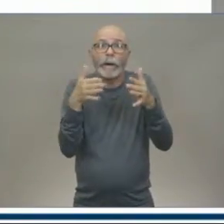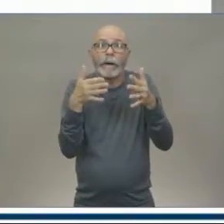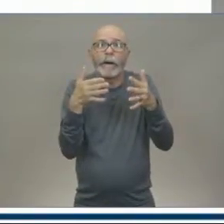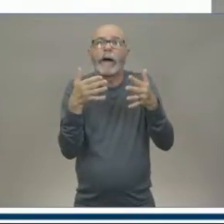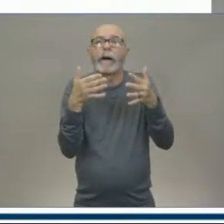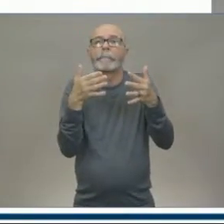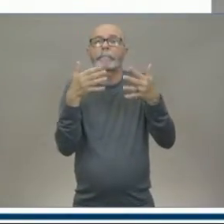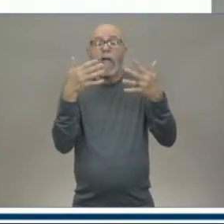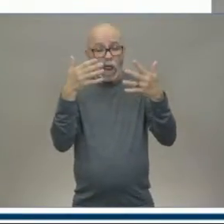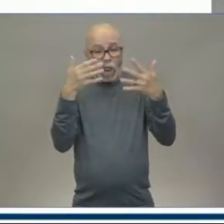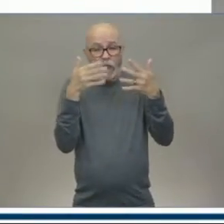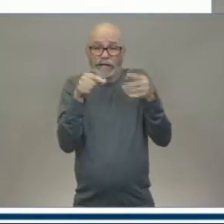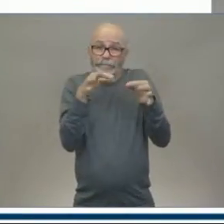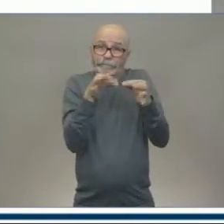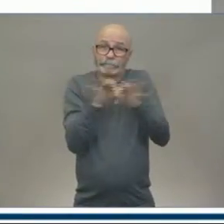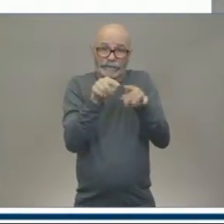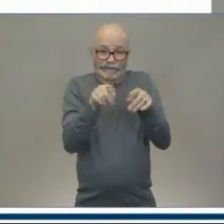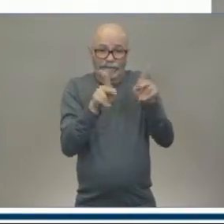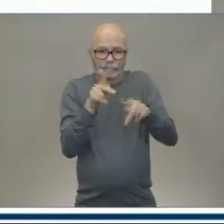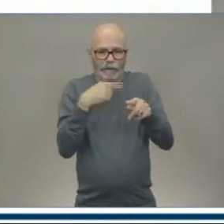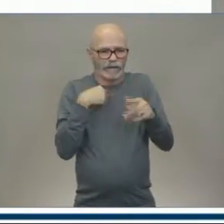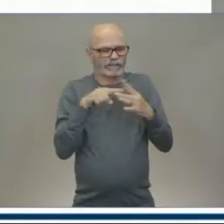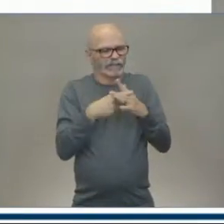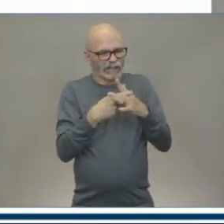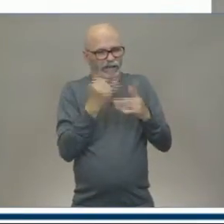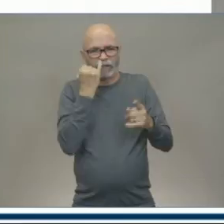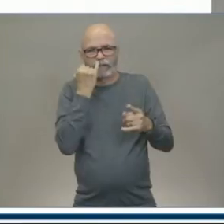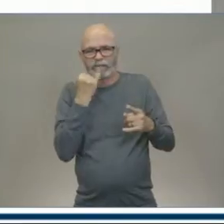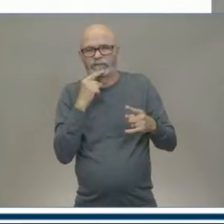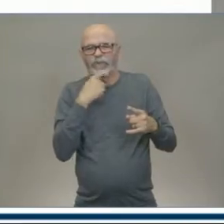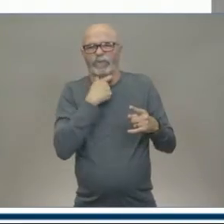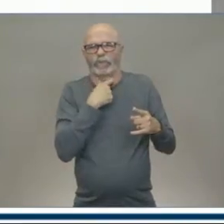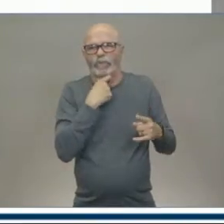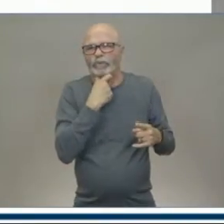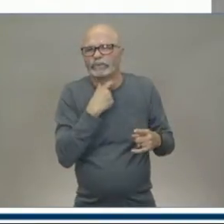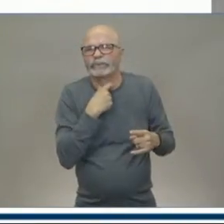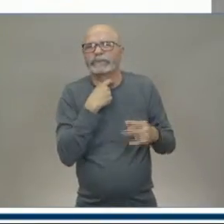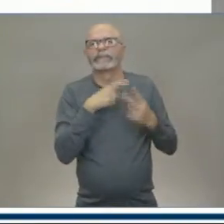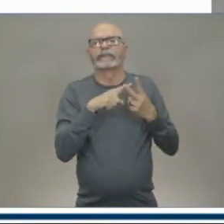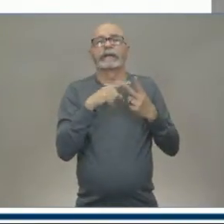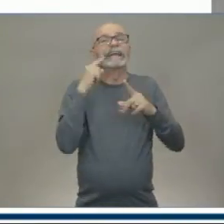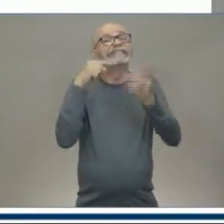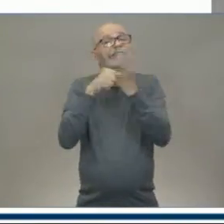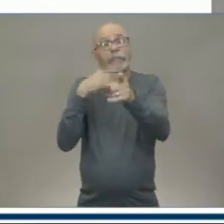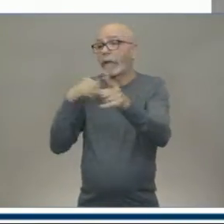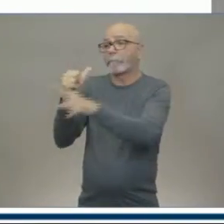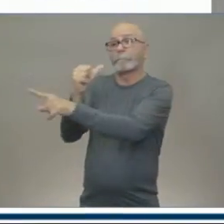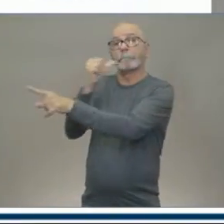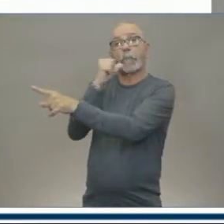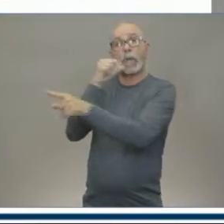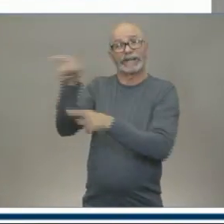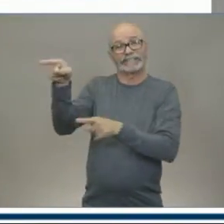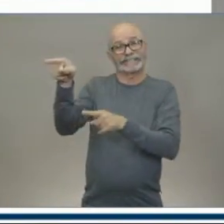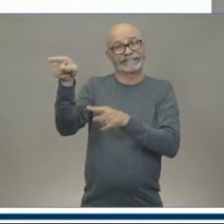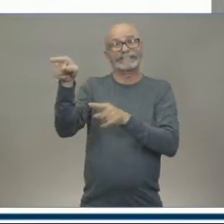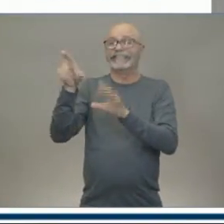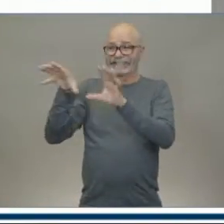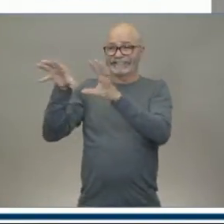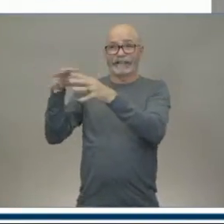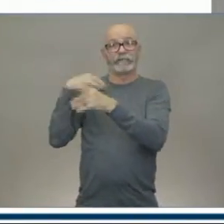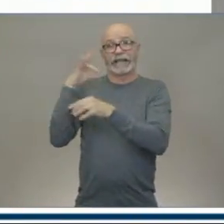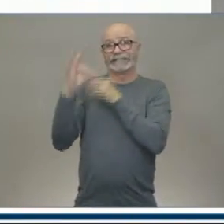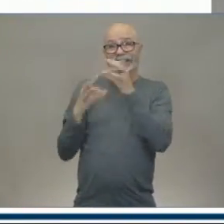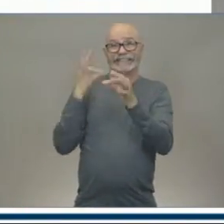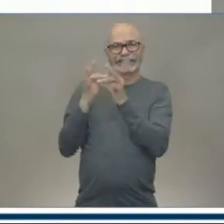starting to bring online, the bar testing that's going to start next week is a good example. When we see a specific population that has a higher